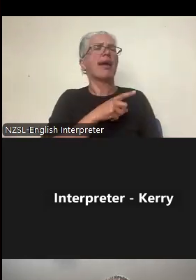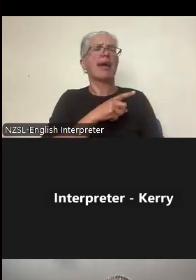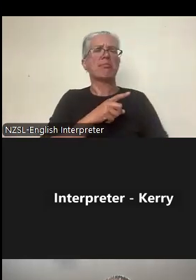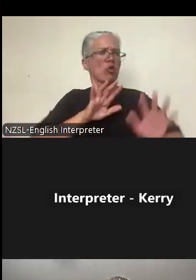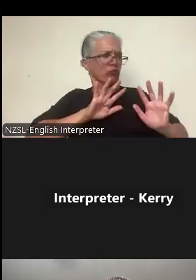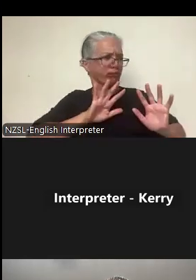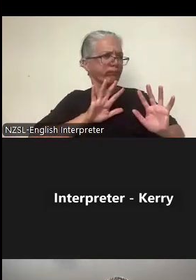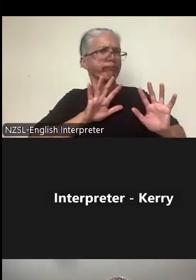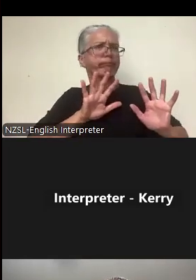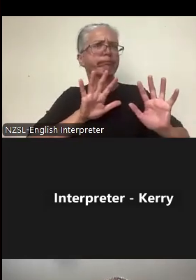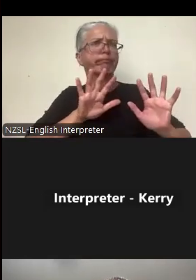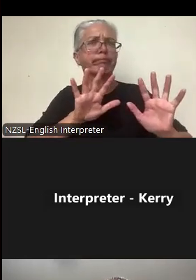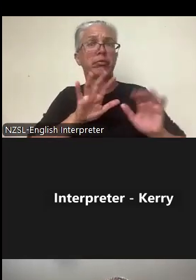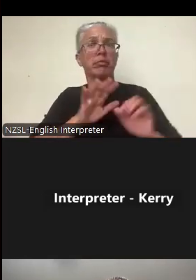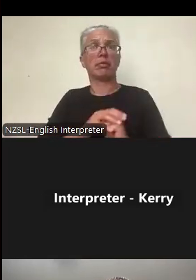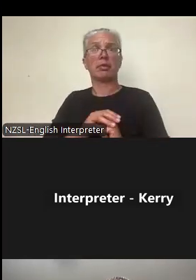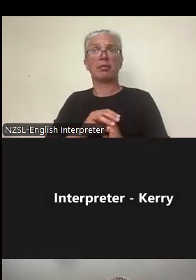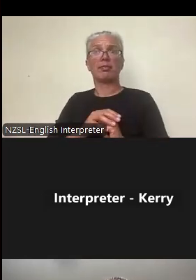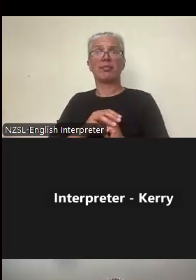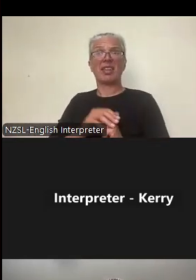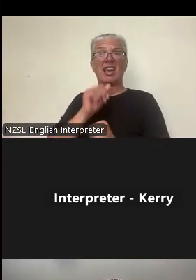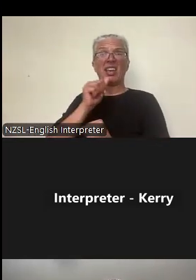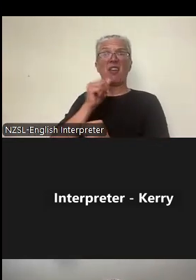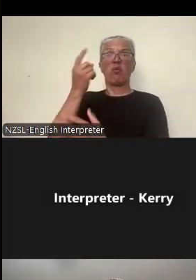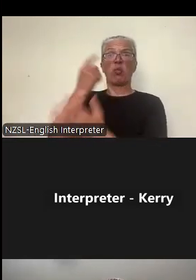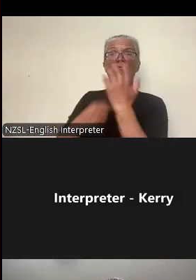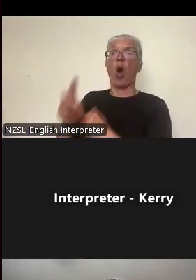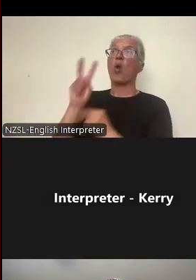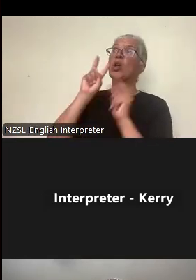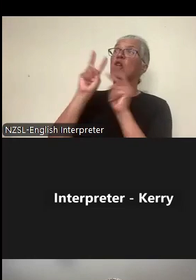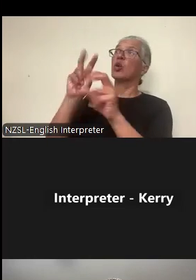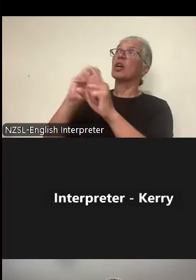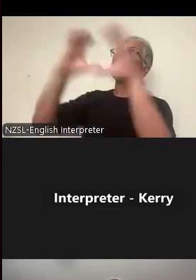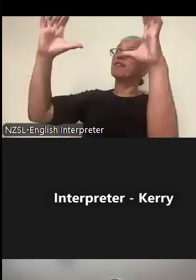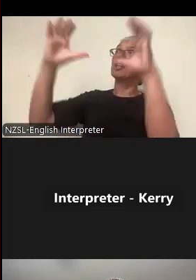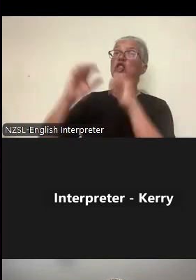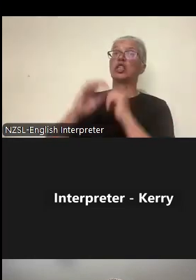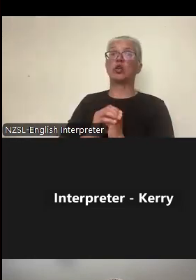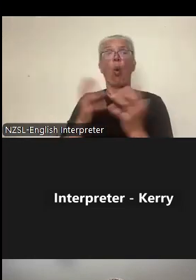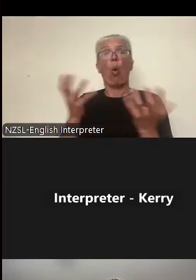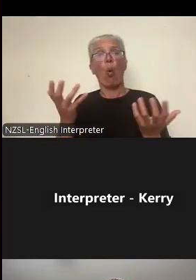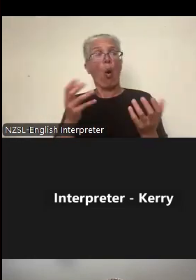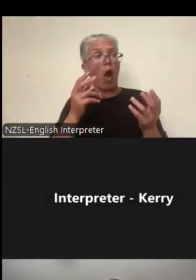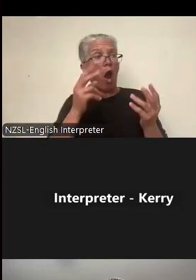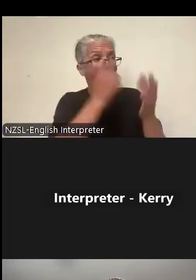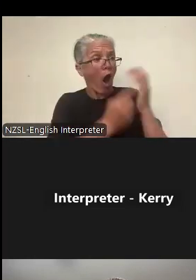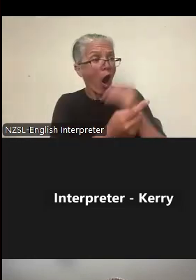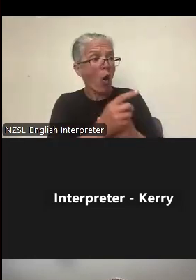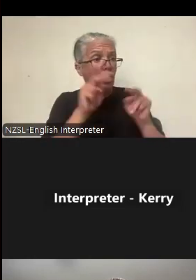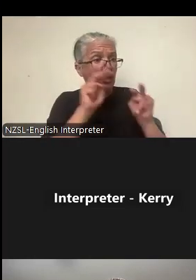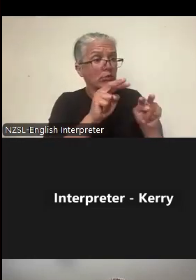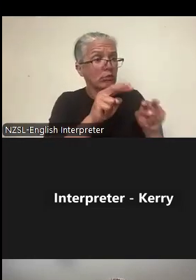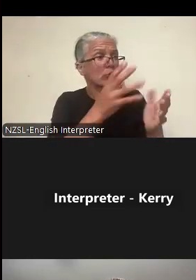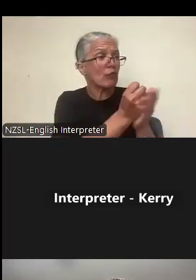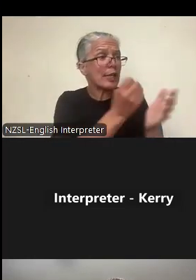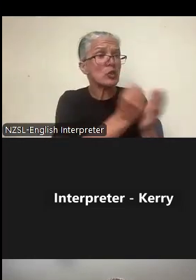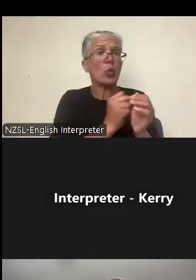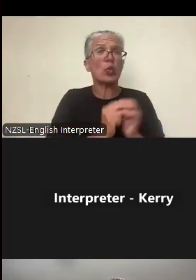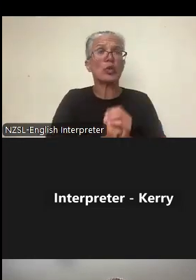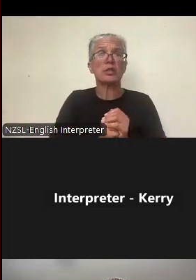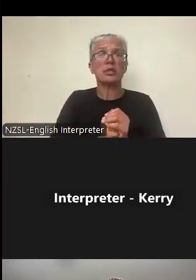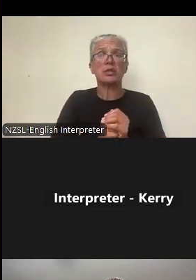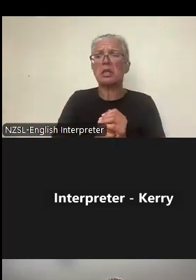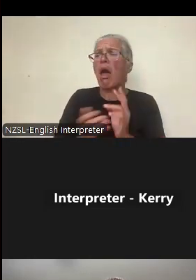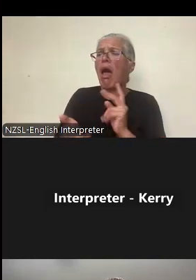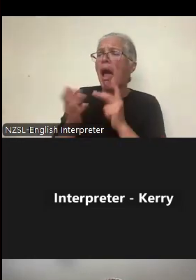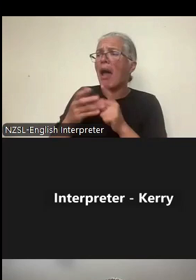So only looking at a vision, only looking at the resources, and only working on other similar